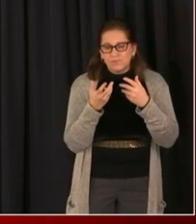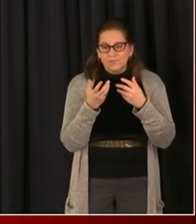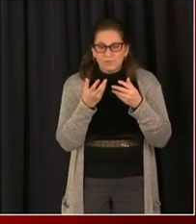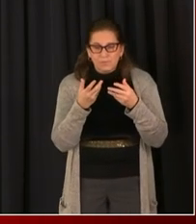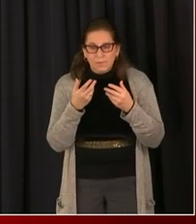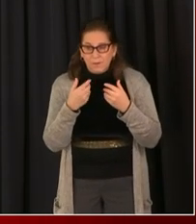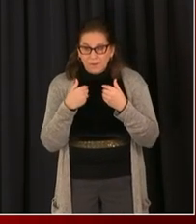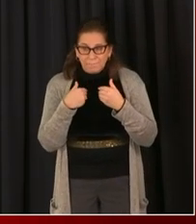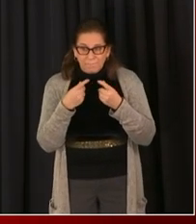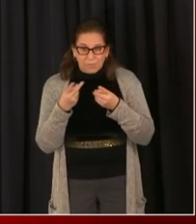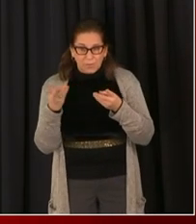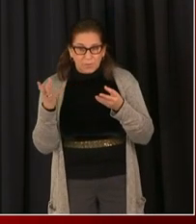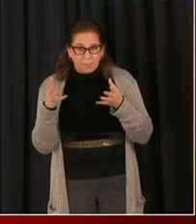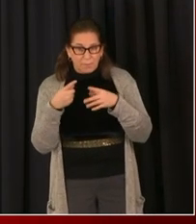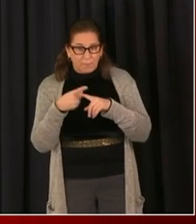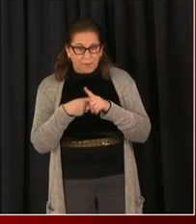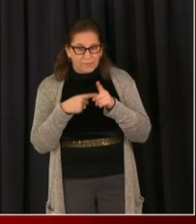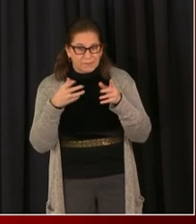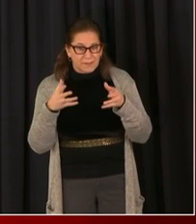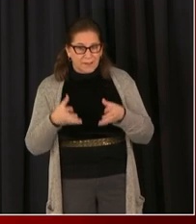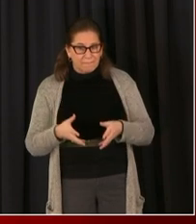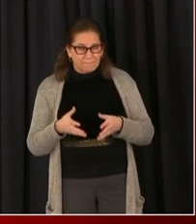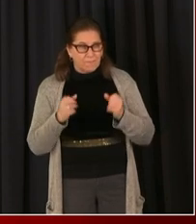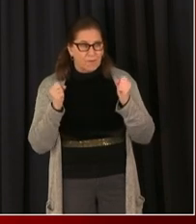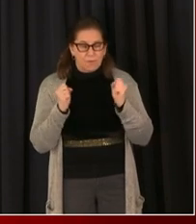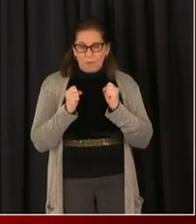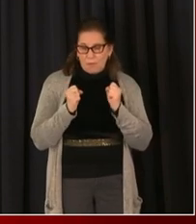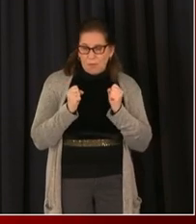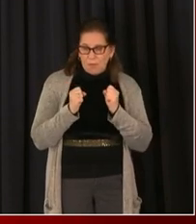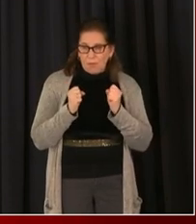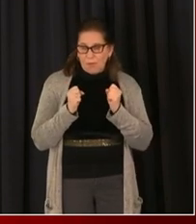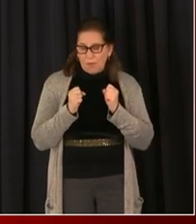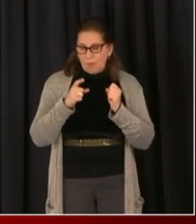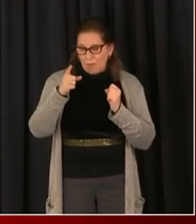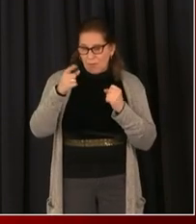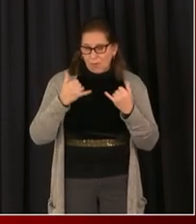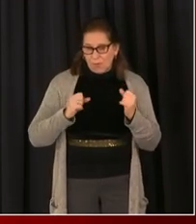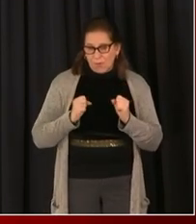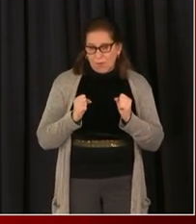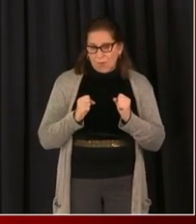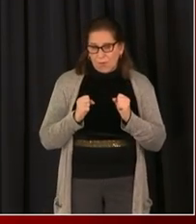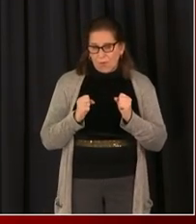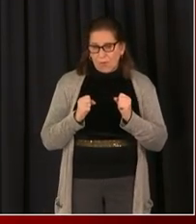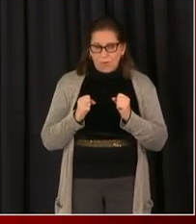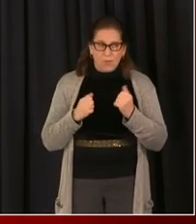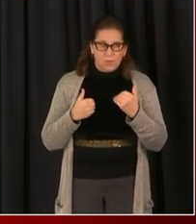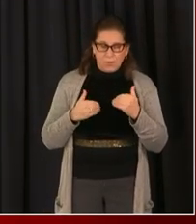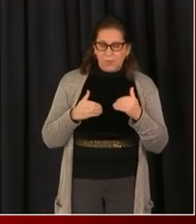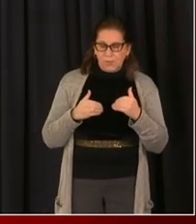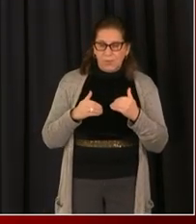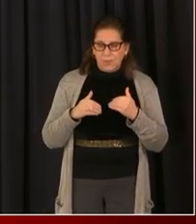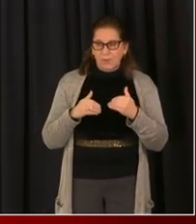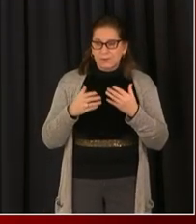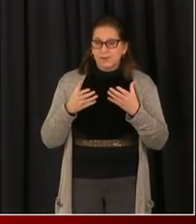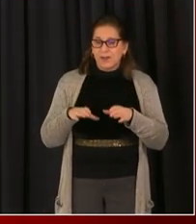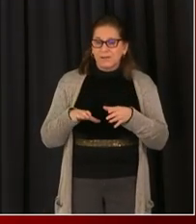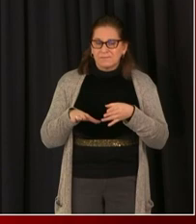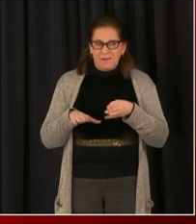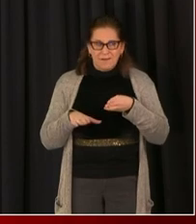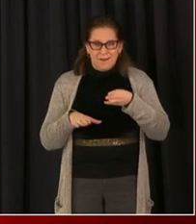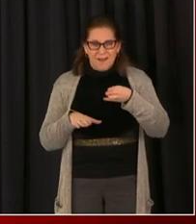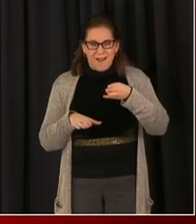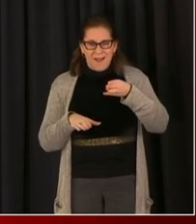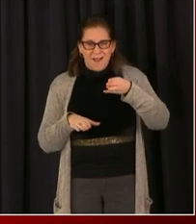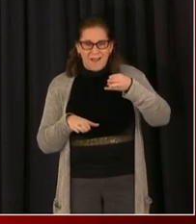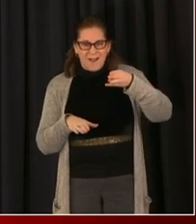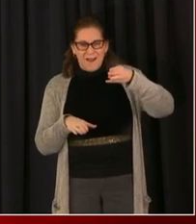this, and going into the cold weather, all of that I think has been difficult for people. And one thing that I've said